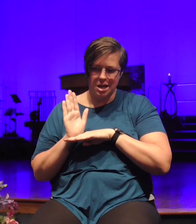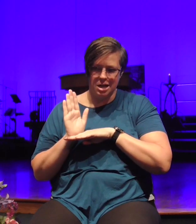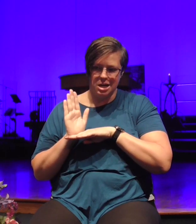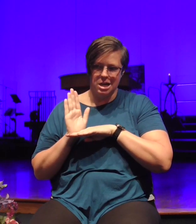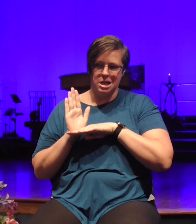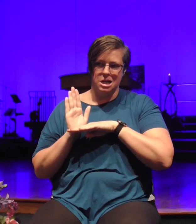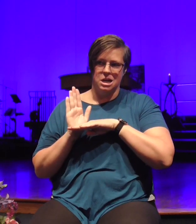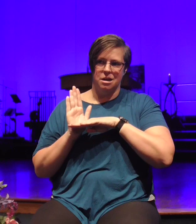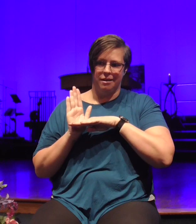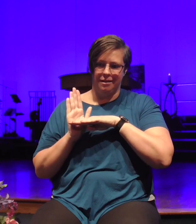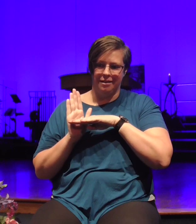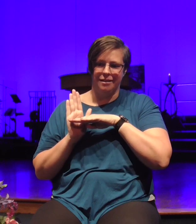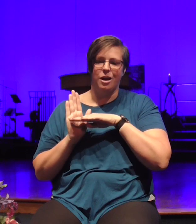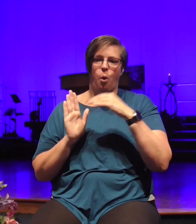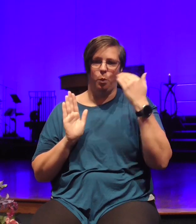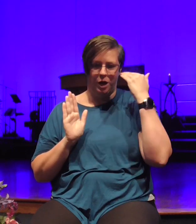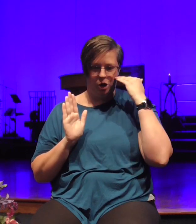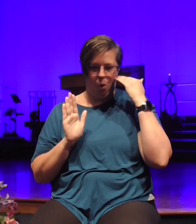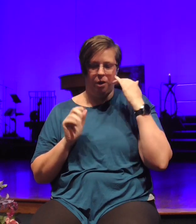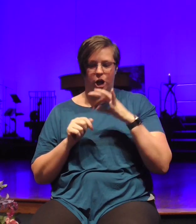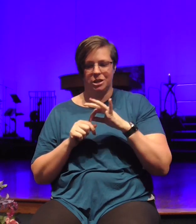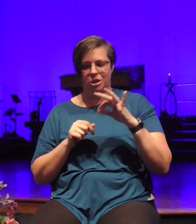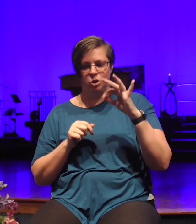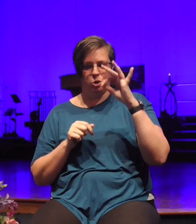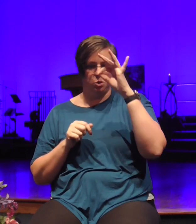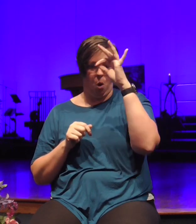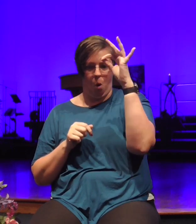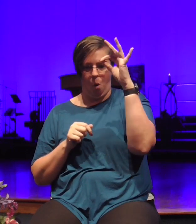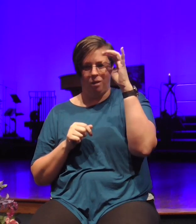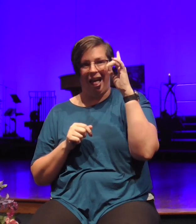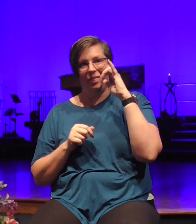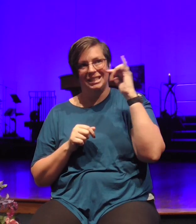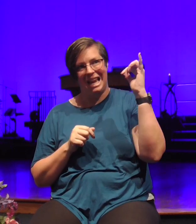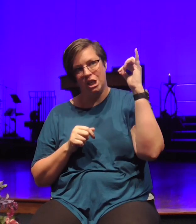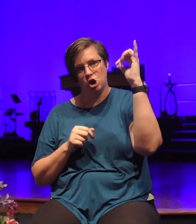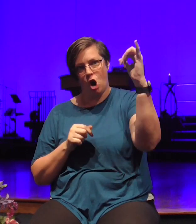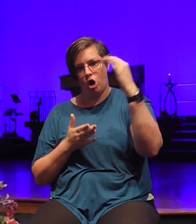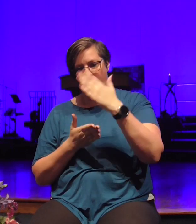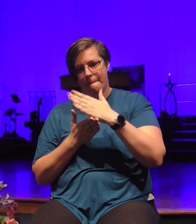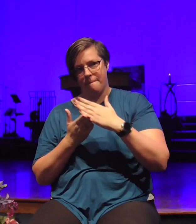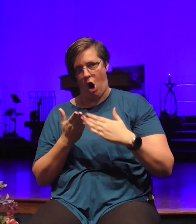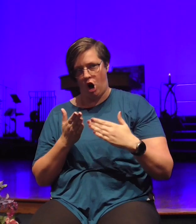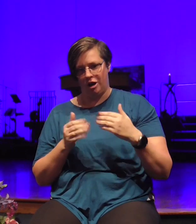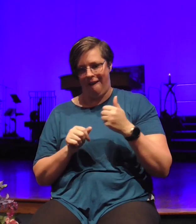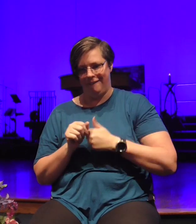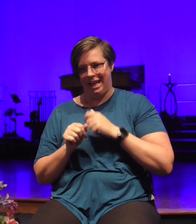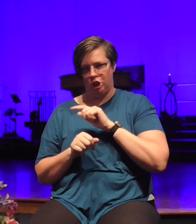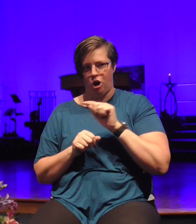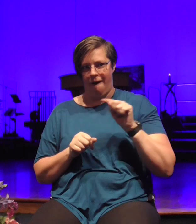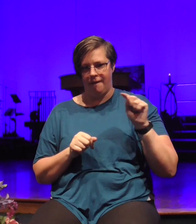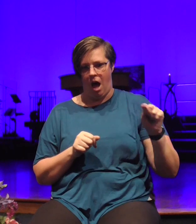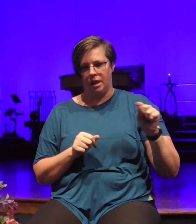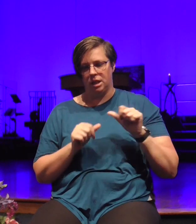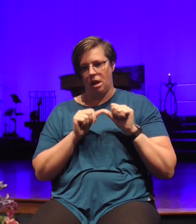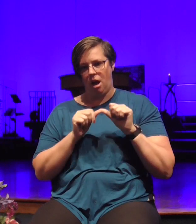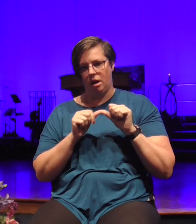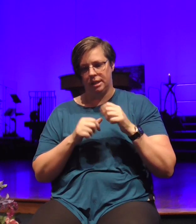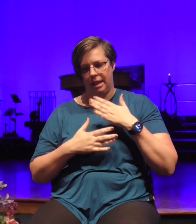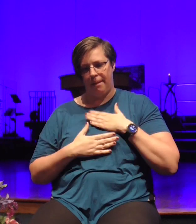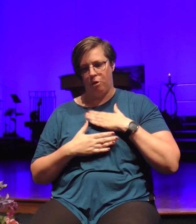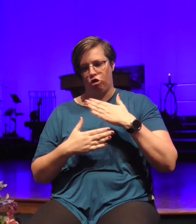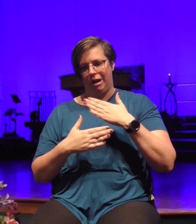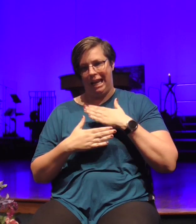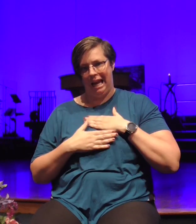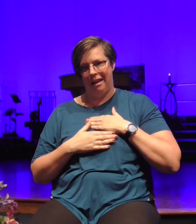eternal aspect of each one of us that is constantly breathing through our heart. That every breath we take is the breath